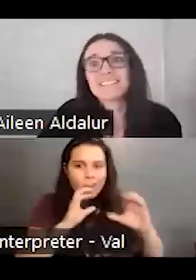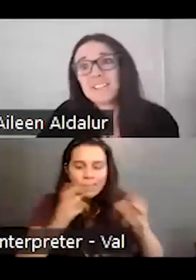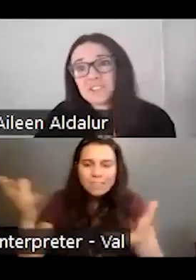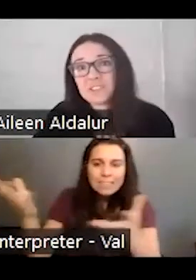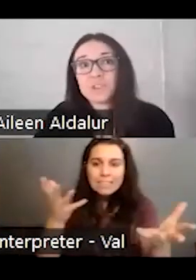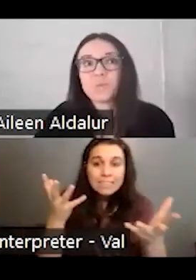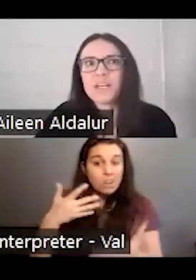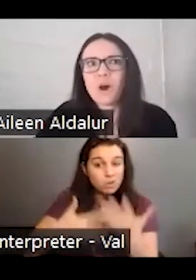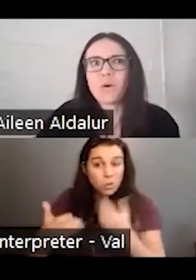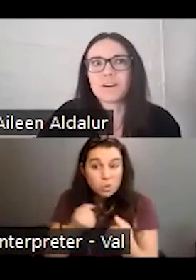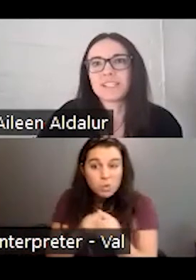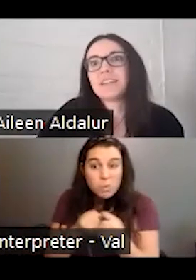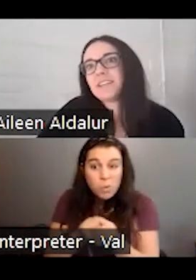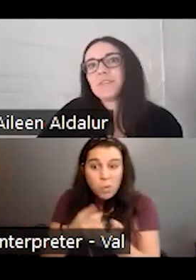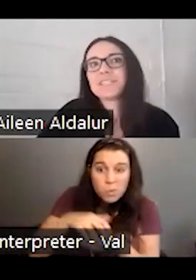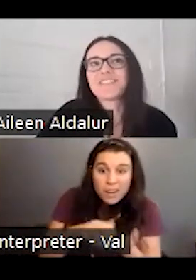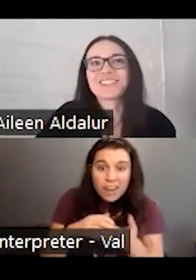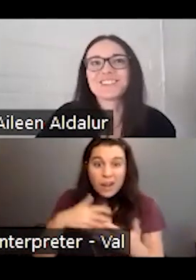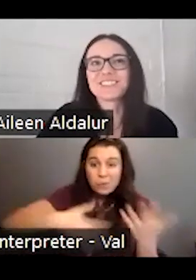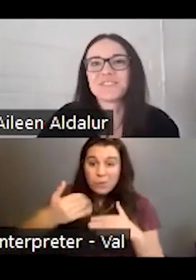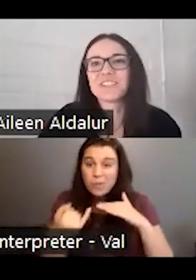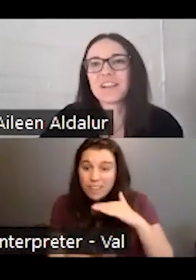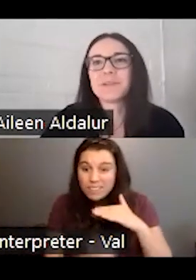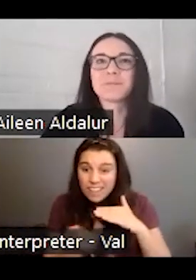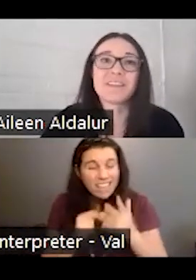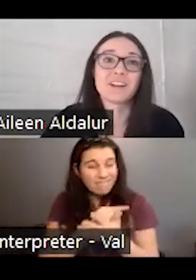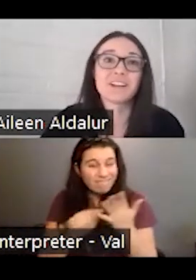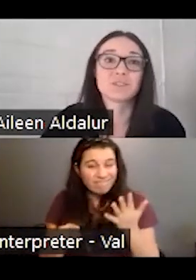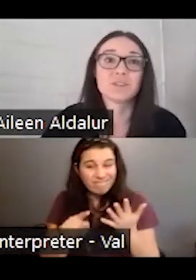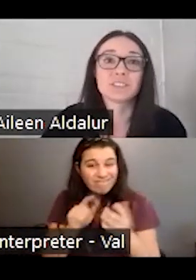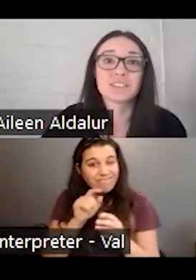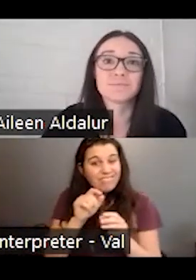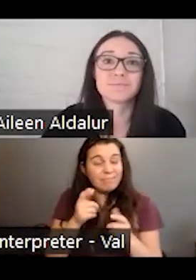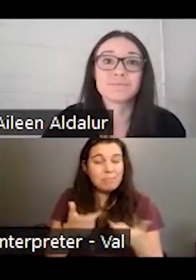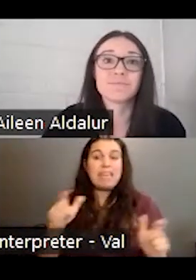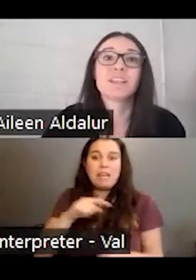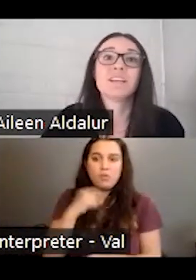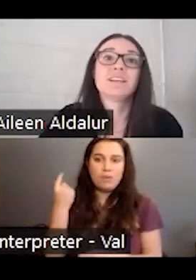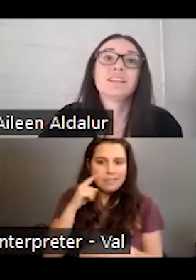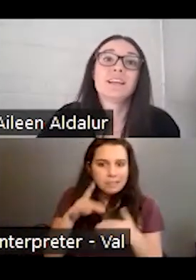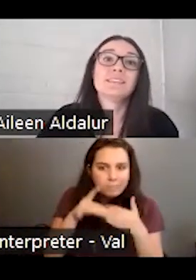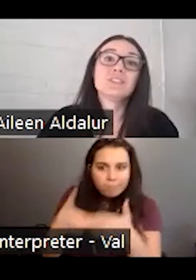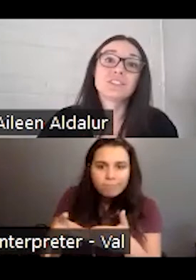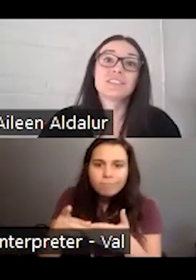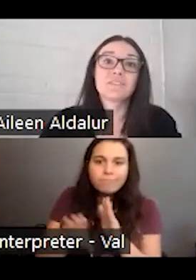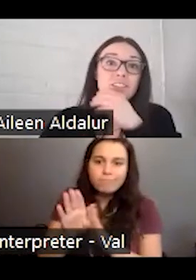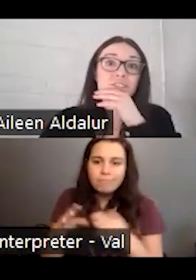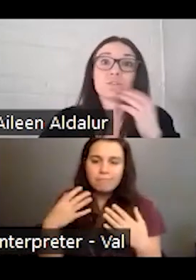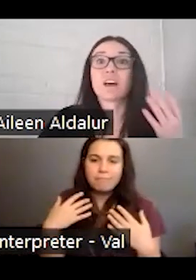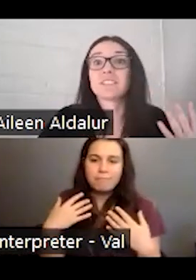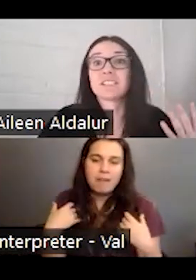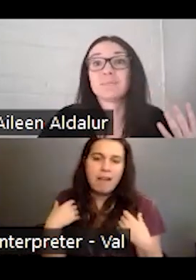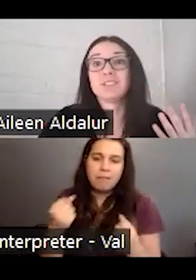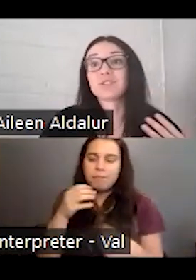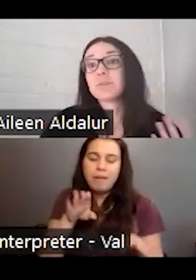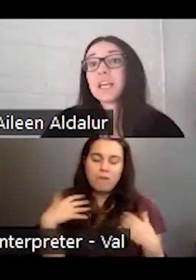and isolation, which we know are significant risk factors for developing behavioral health disorders. In addition, deaf